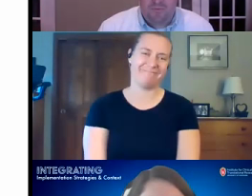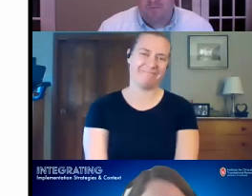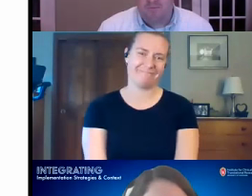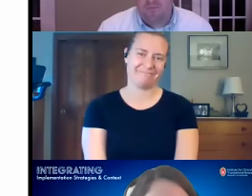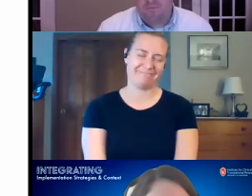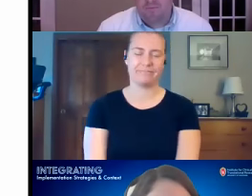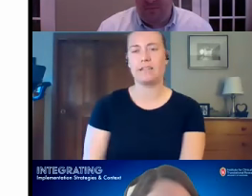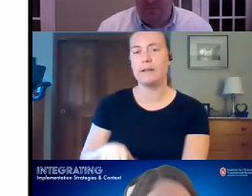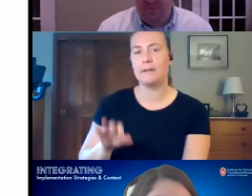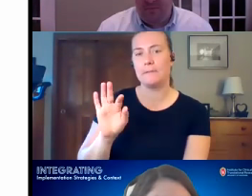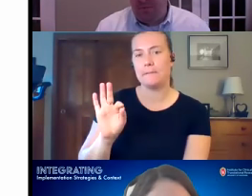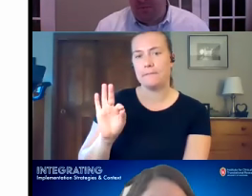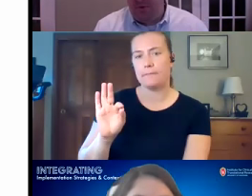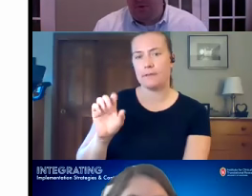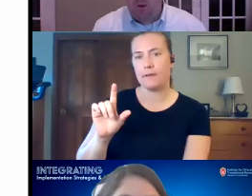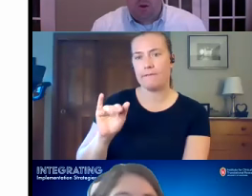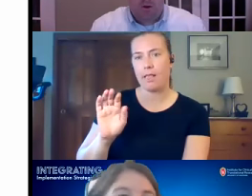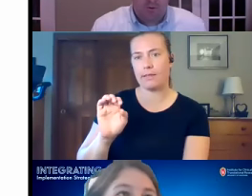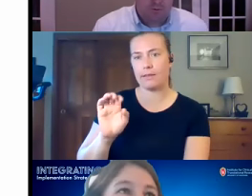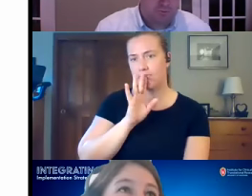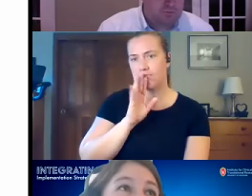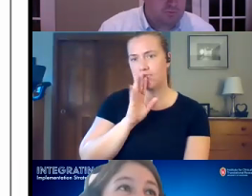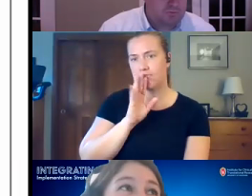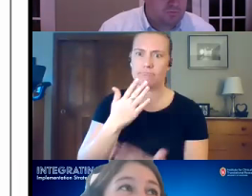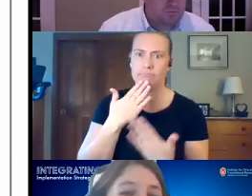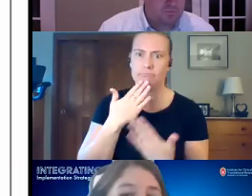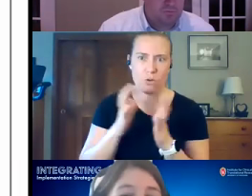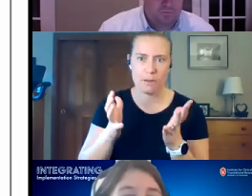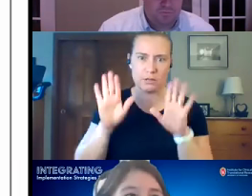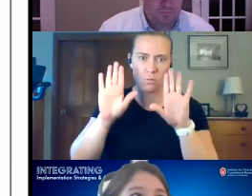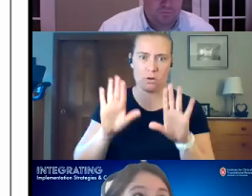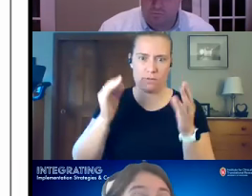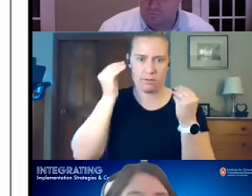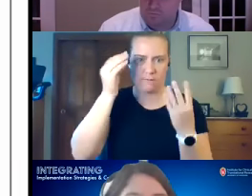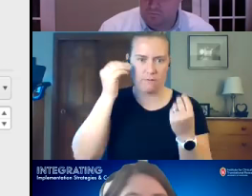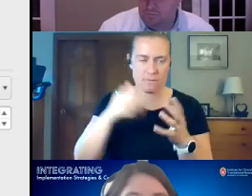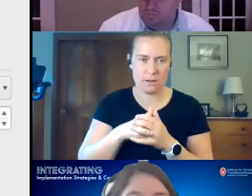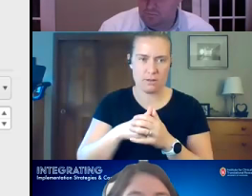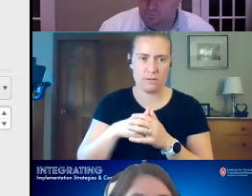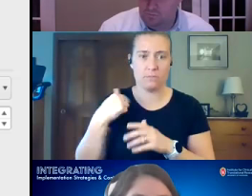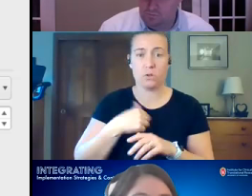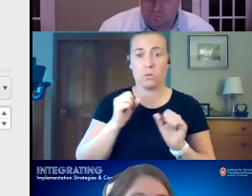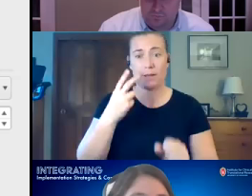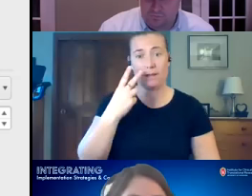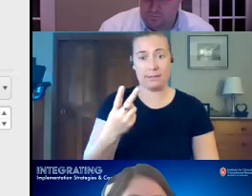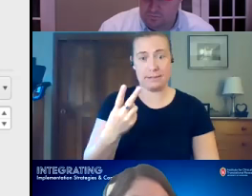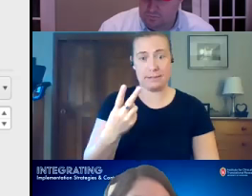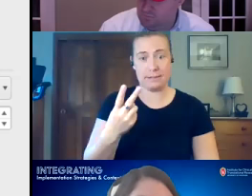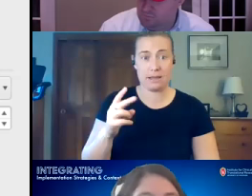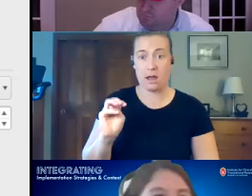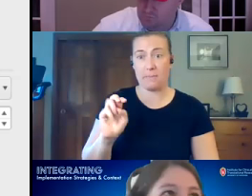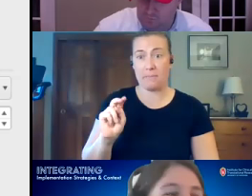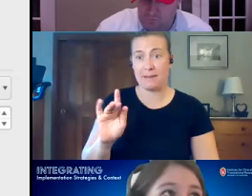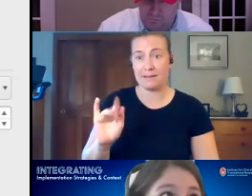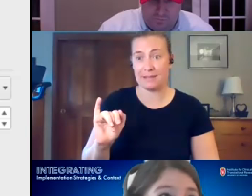Excellent. Thank you so much. That was excellent information. And we can see that on Menti, so many people have some questions